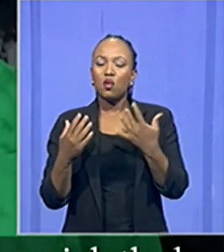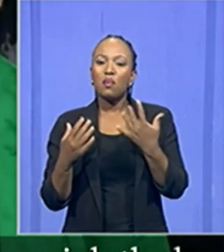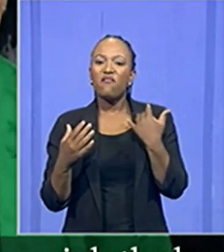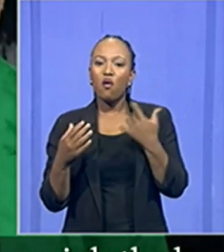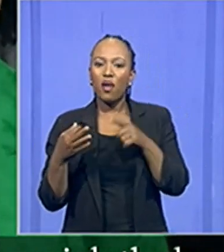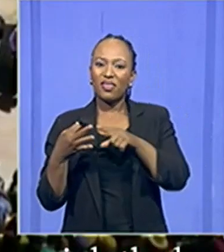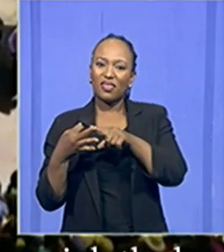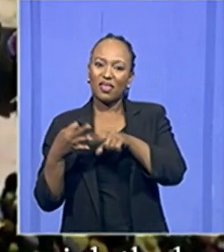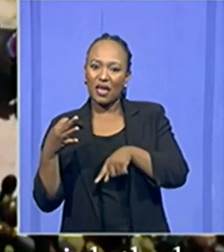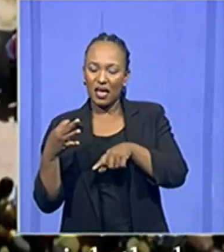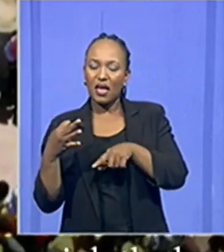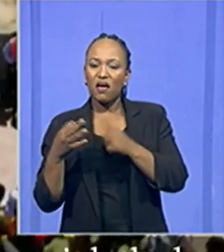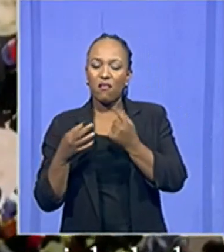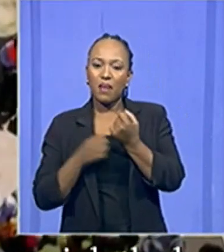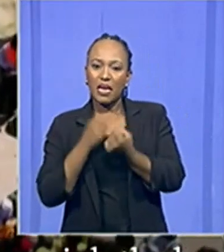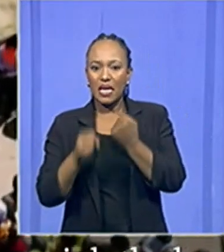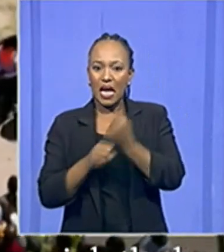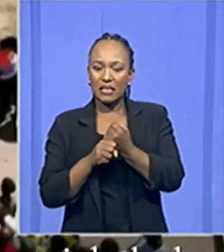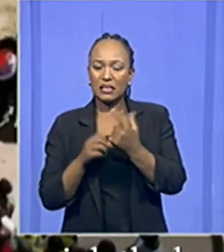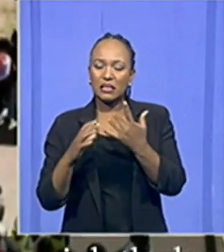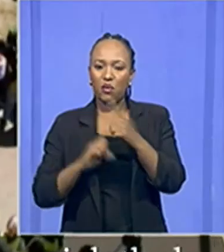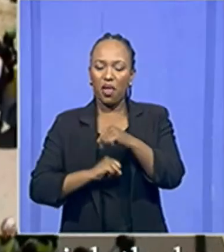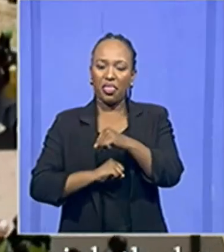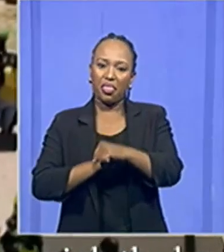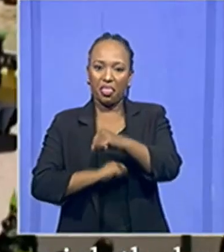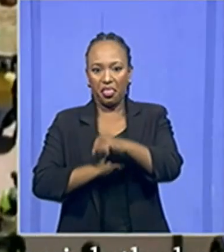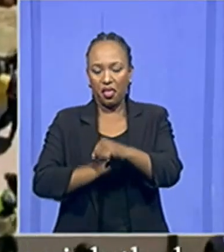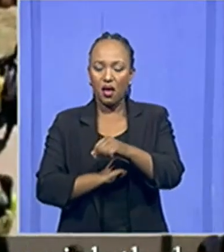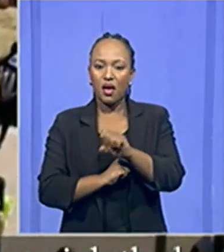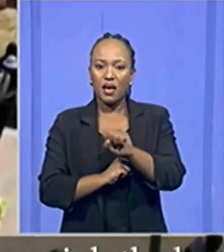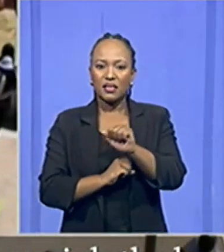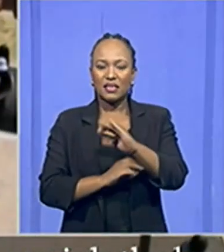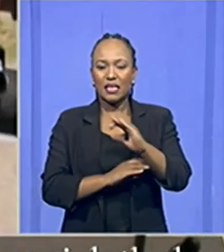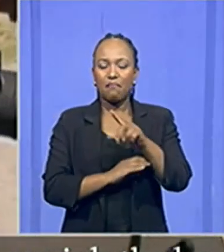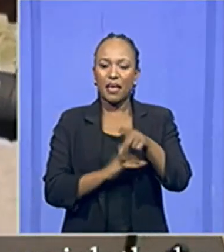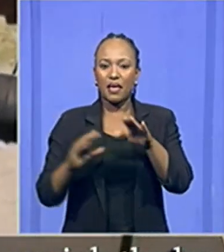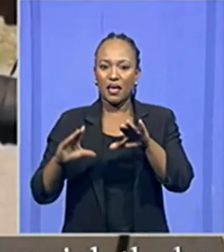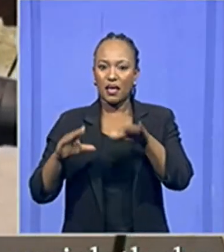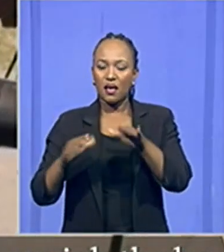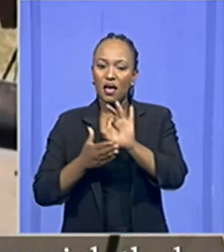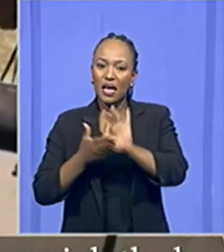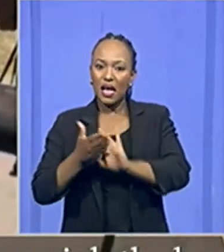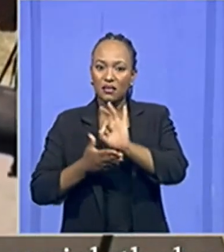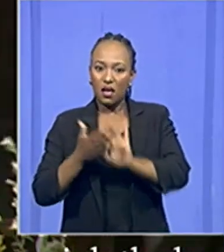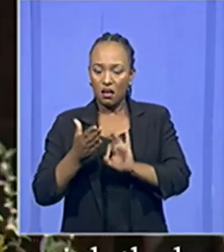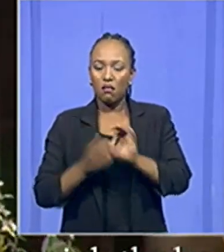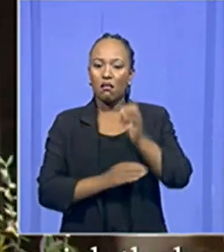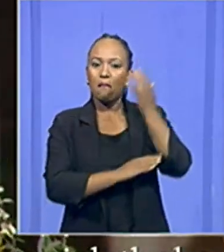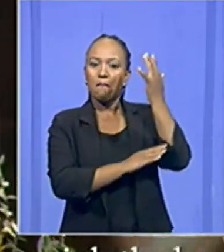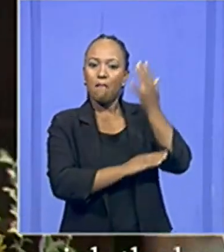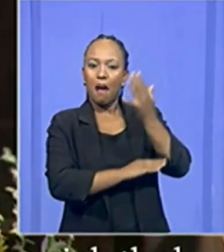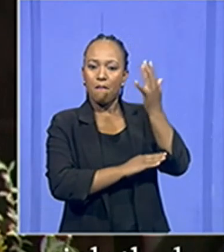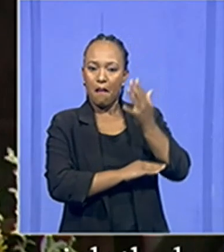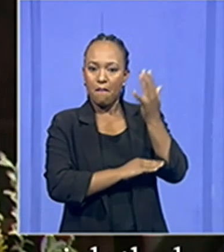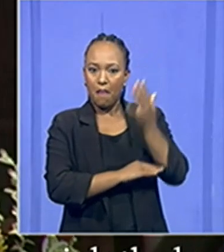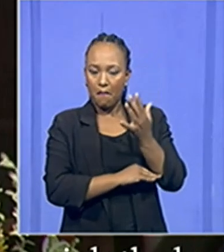le go fokola mengwaga-ngwaga. Sephetho sa SACP sa go tsenela dikgetho le sona se ferihlile dithulano. The